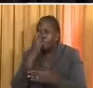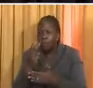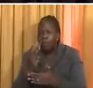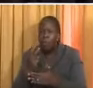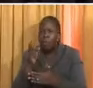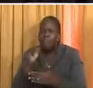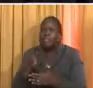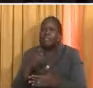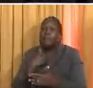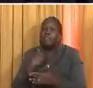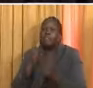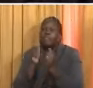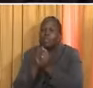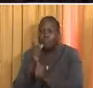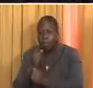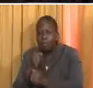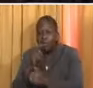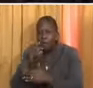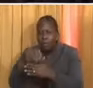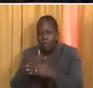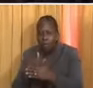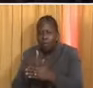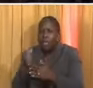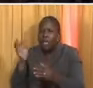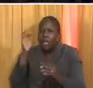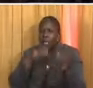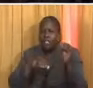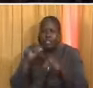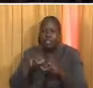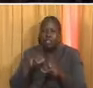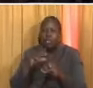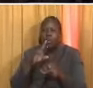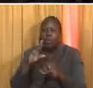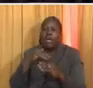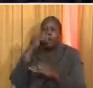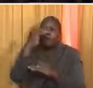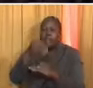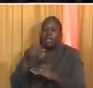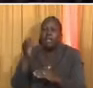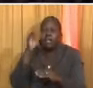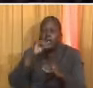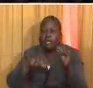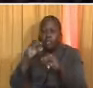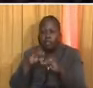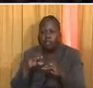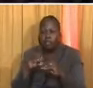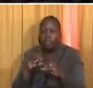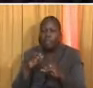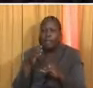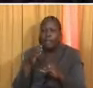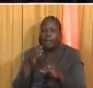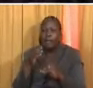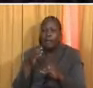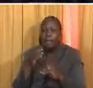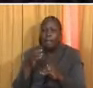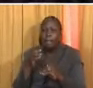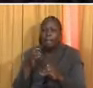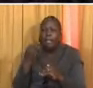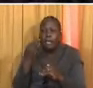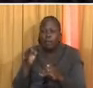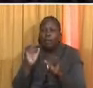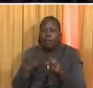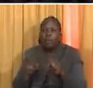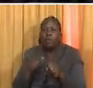months before a general election of members of parliament. Furthermore, if a general election is to be held within